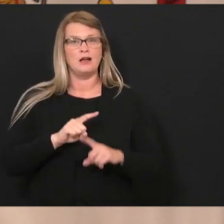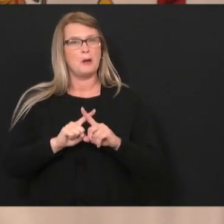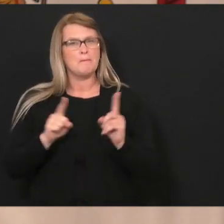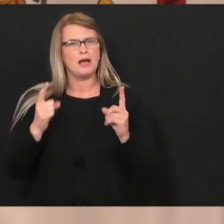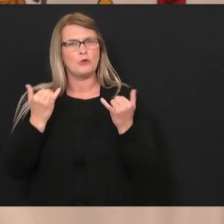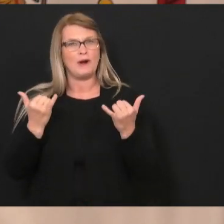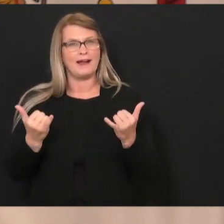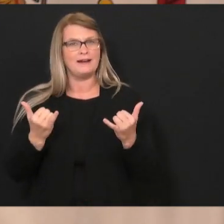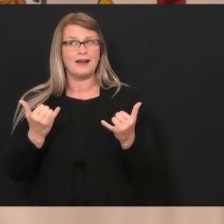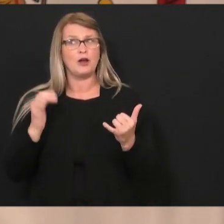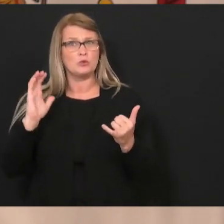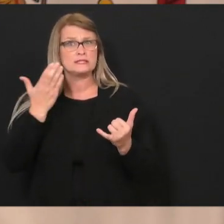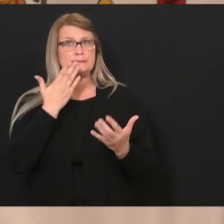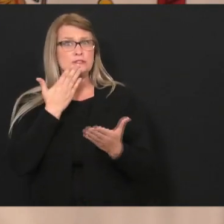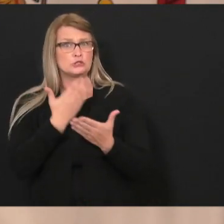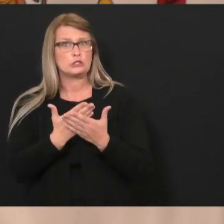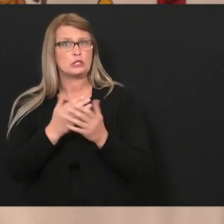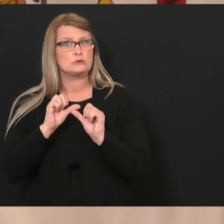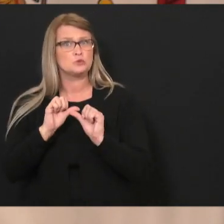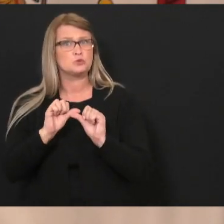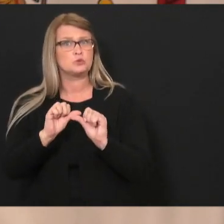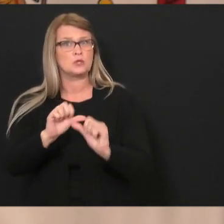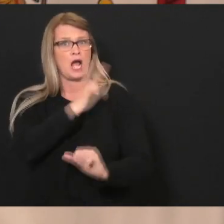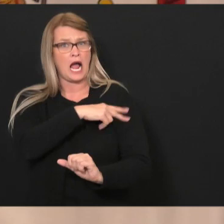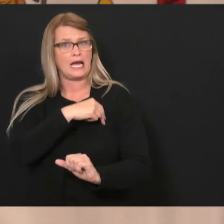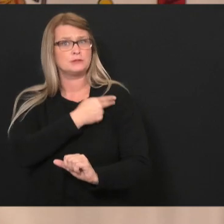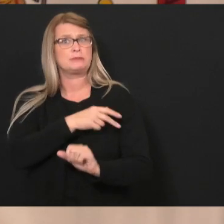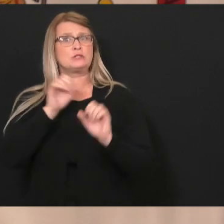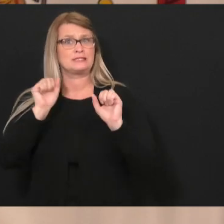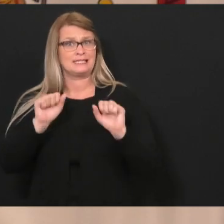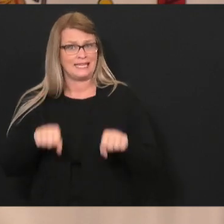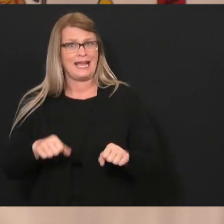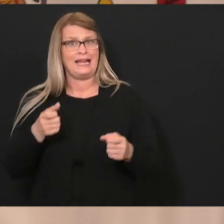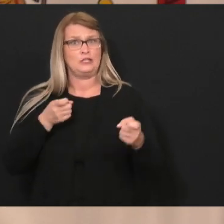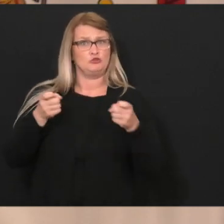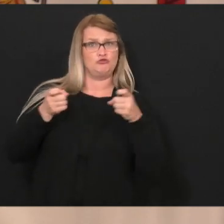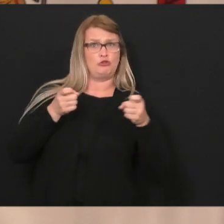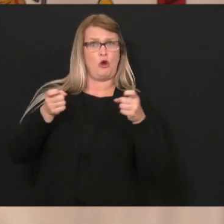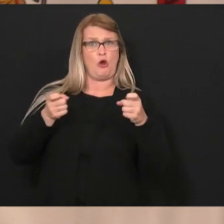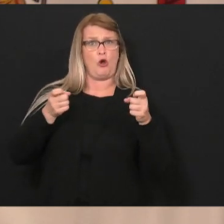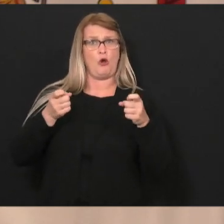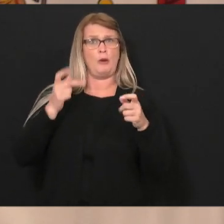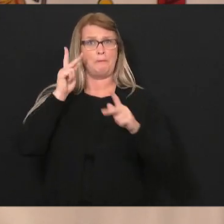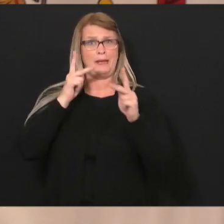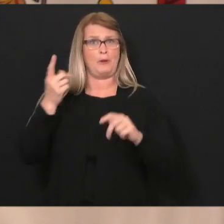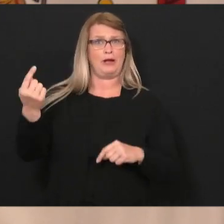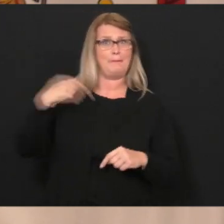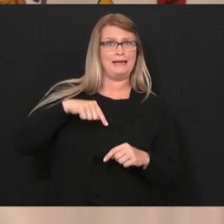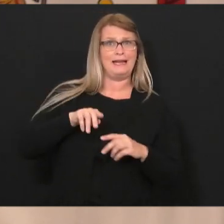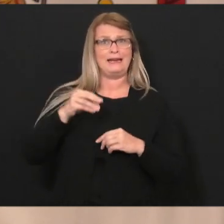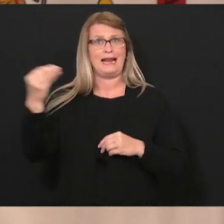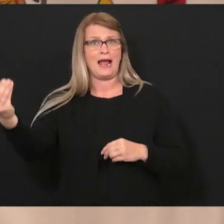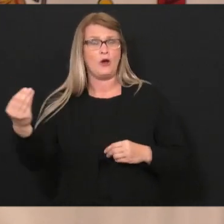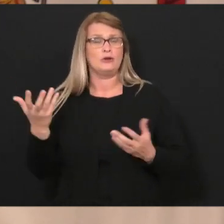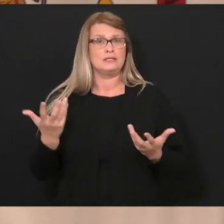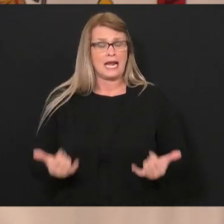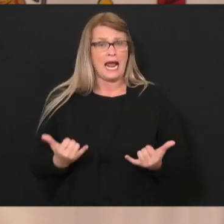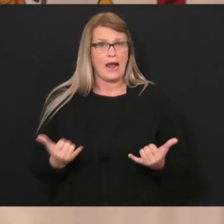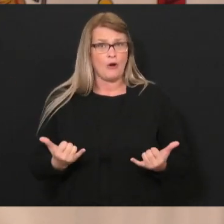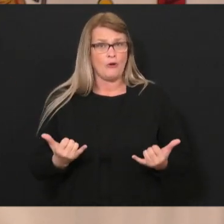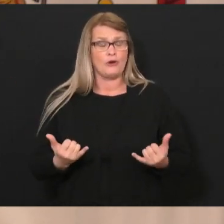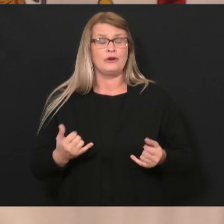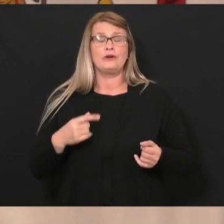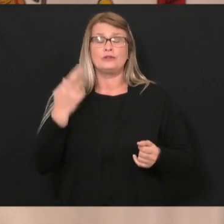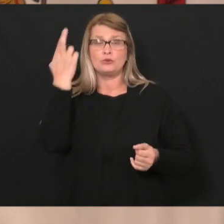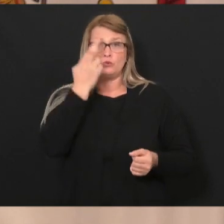good job. Our hospitals are able to handle what is going on right now. You know, the reason that we're trying